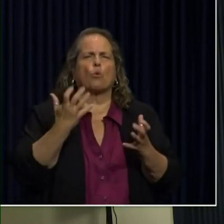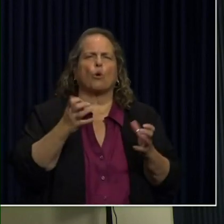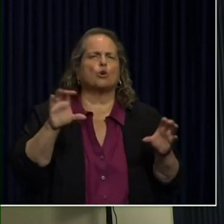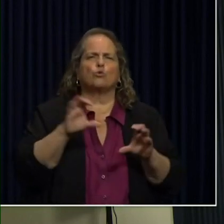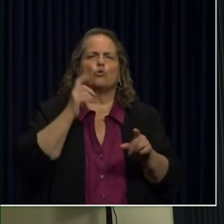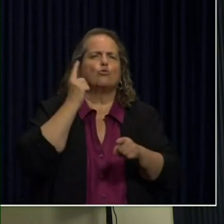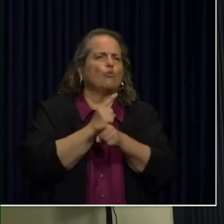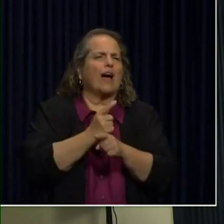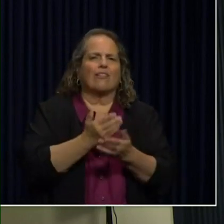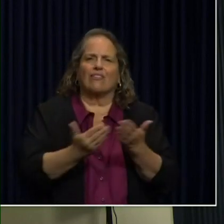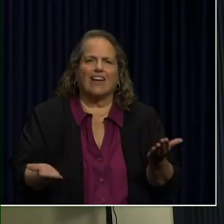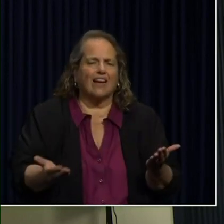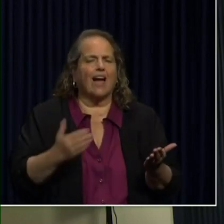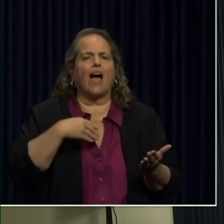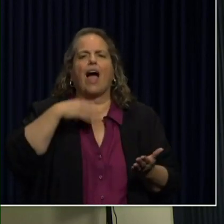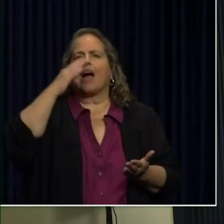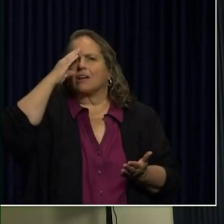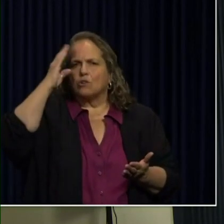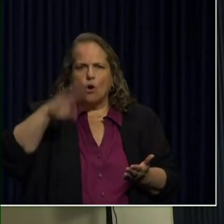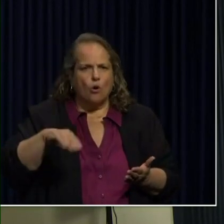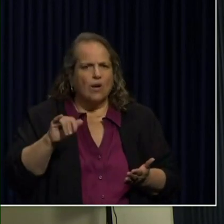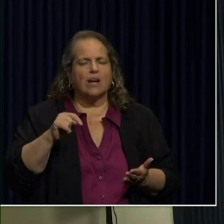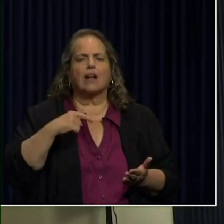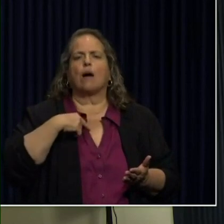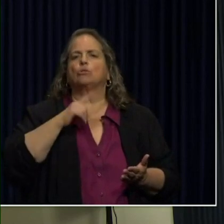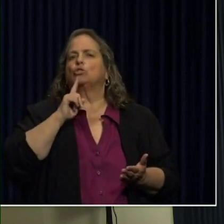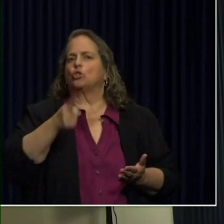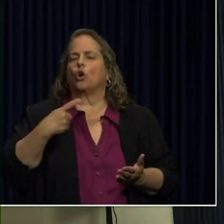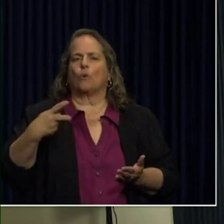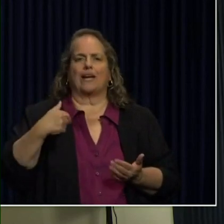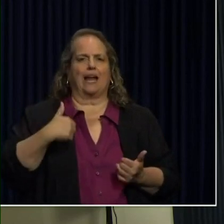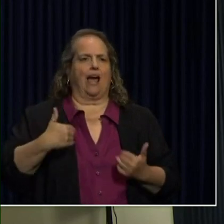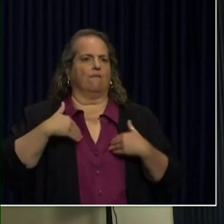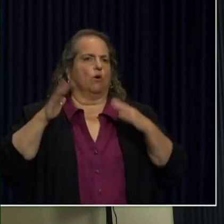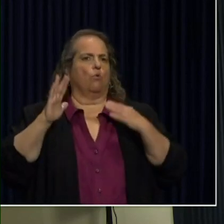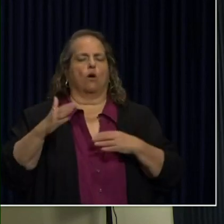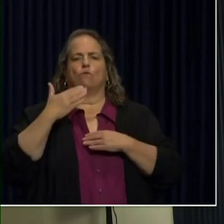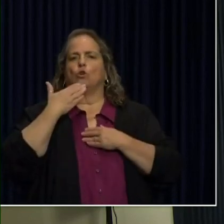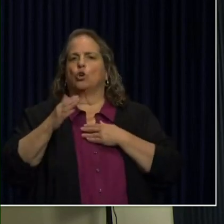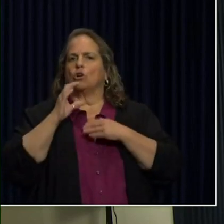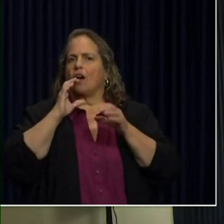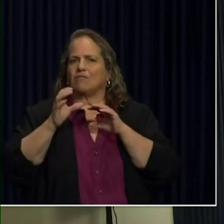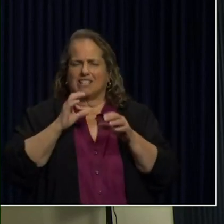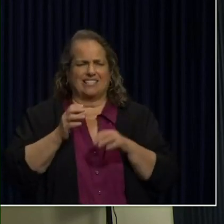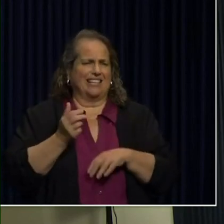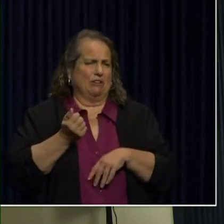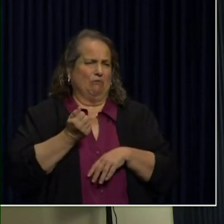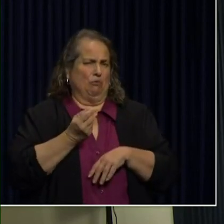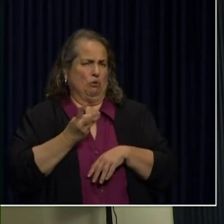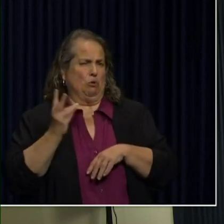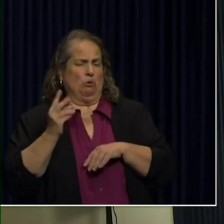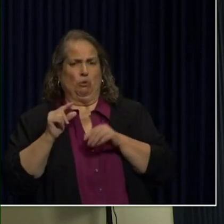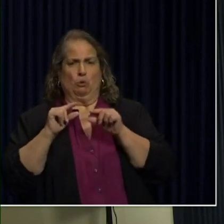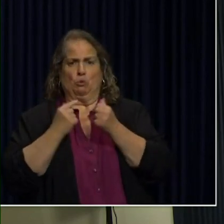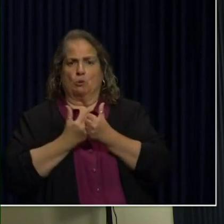really constructive conversation we can have. It's been very few groups that haven't